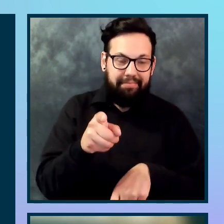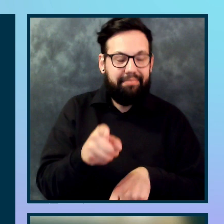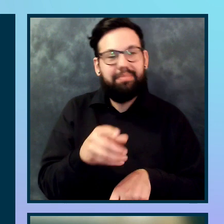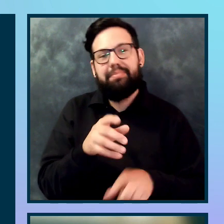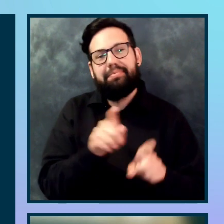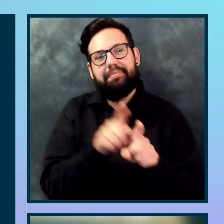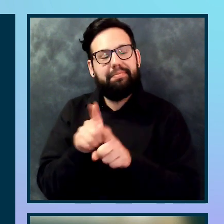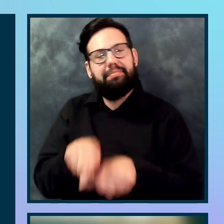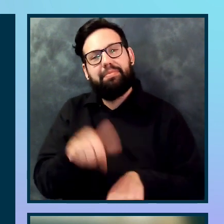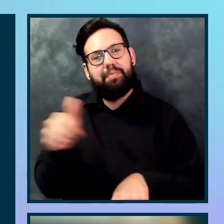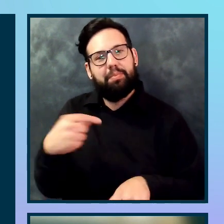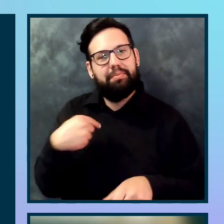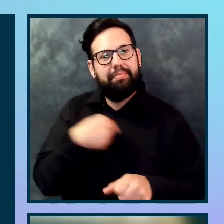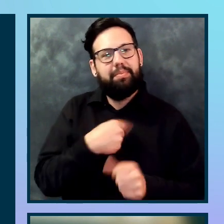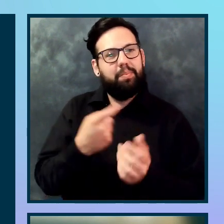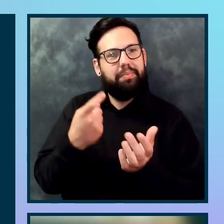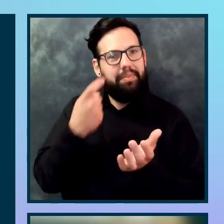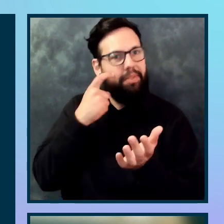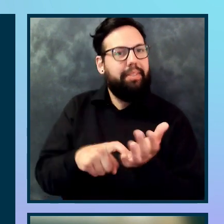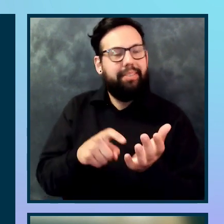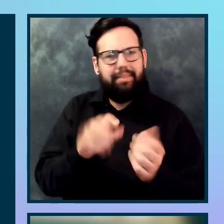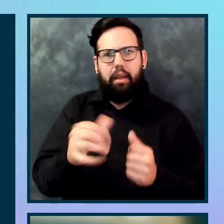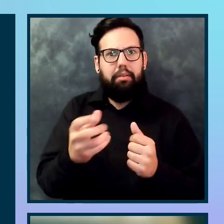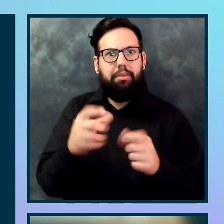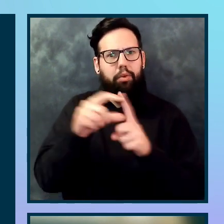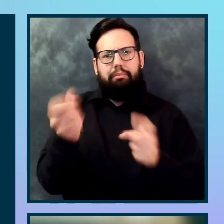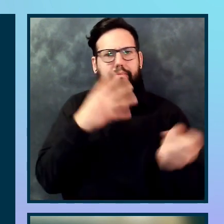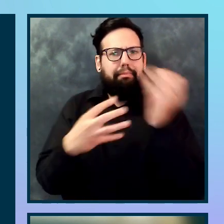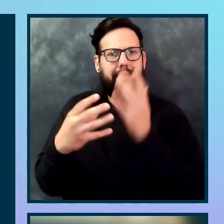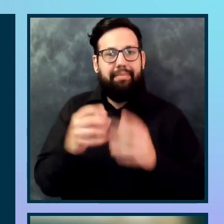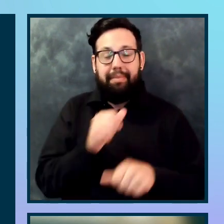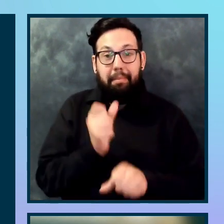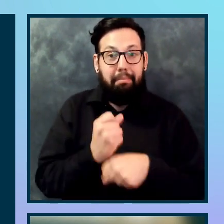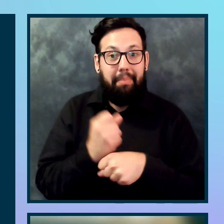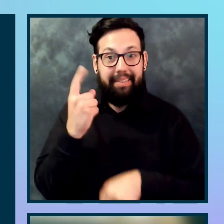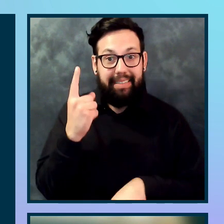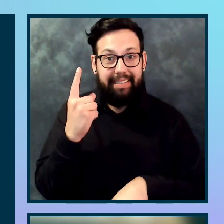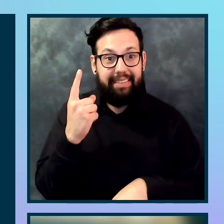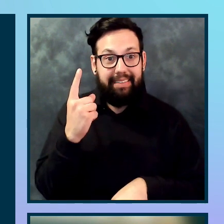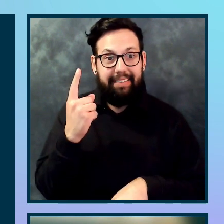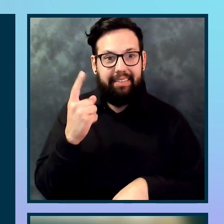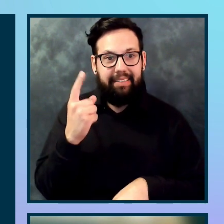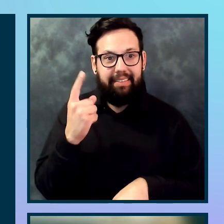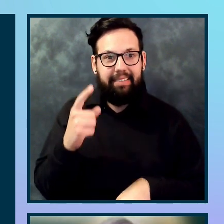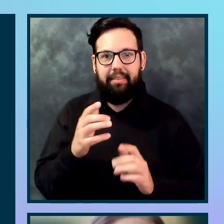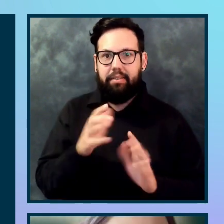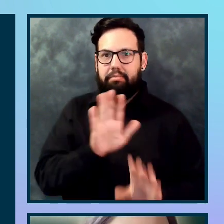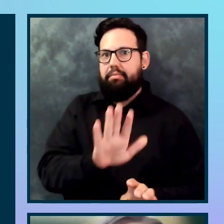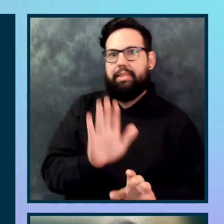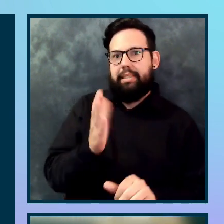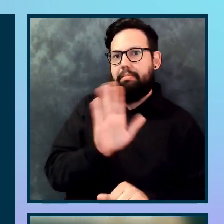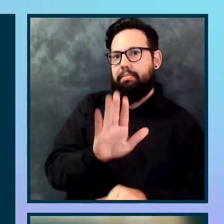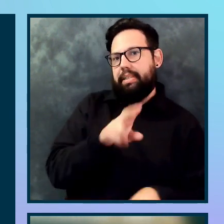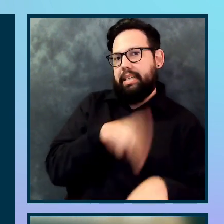which our custom stepper was announced made no sense at all. By default, it's going to go 1 inch pot size and then